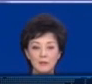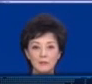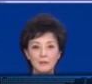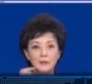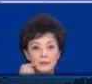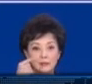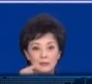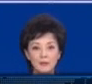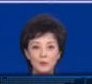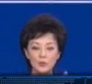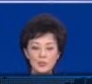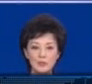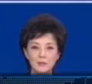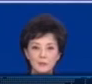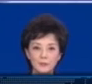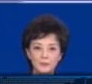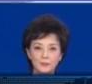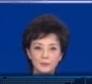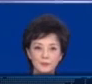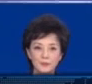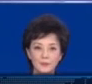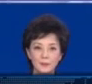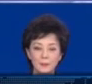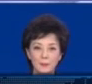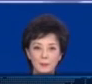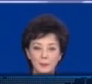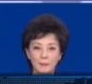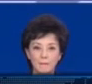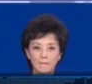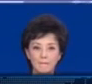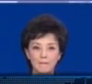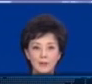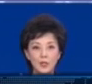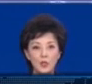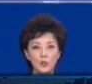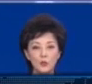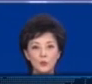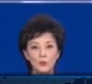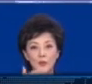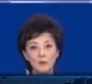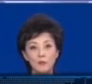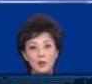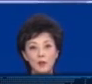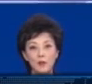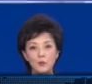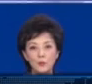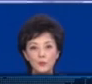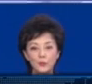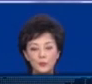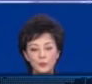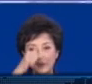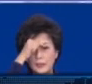China is able to do what we can to provide medical supplies to countries that are in